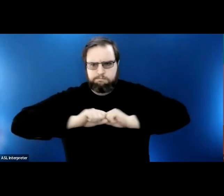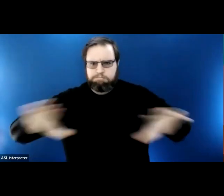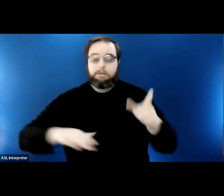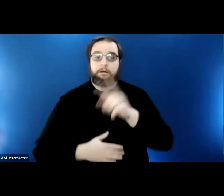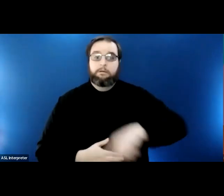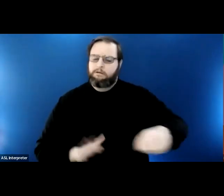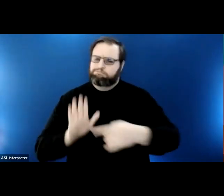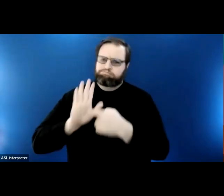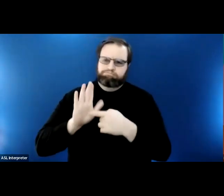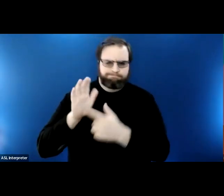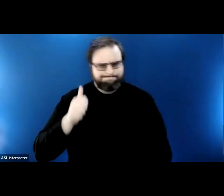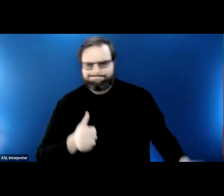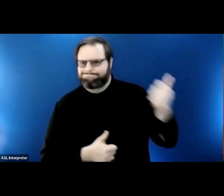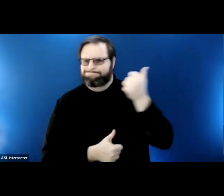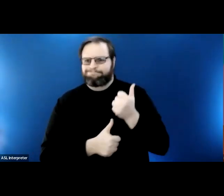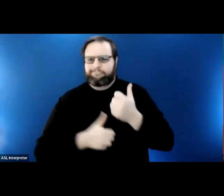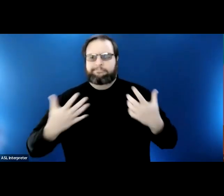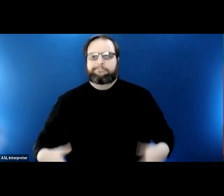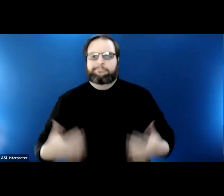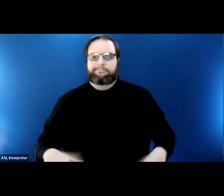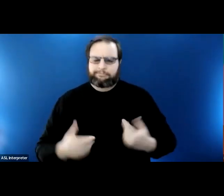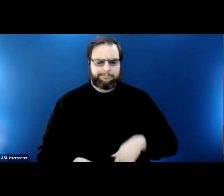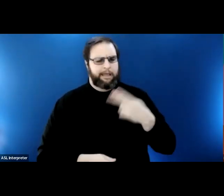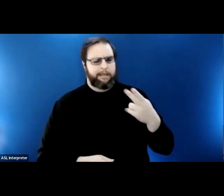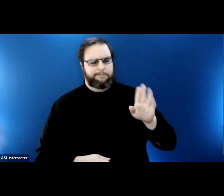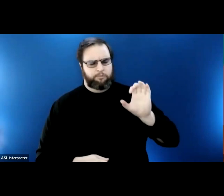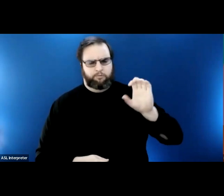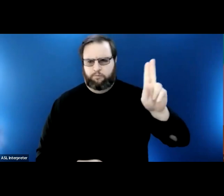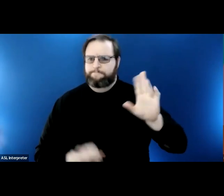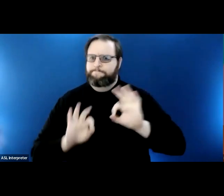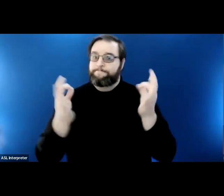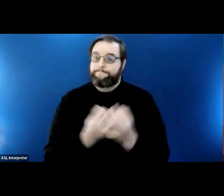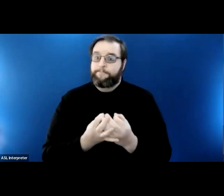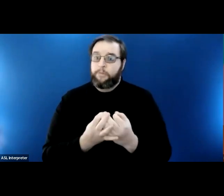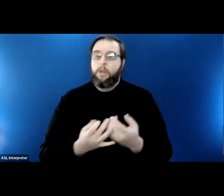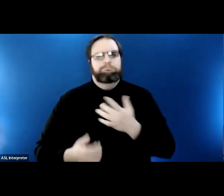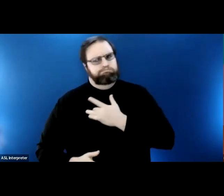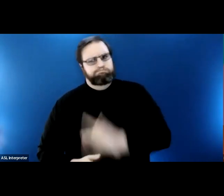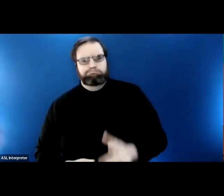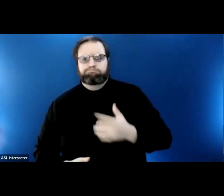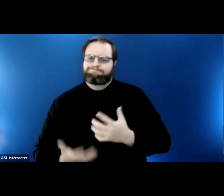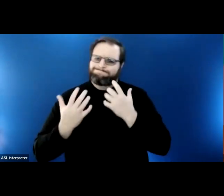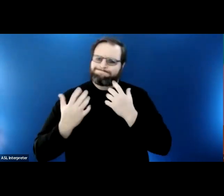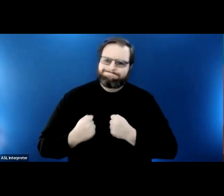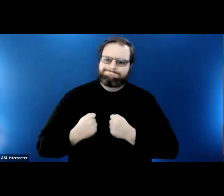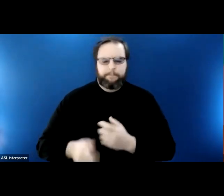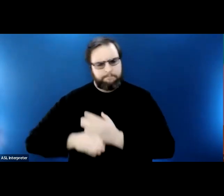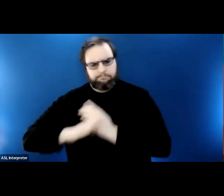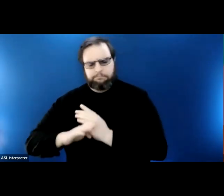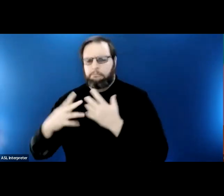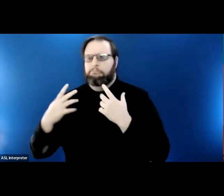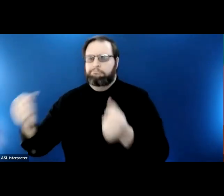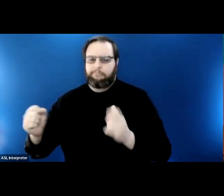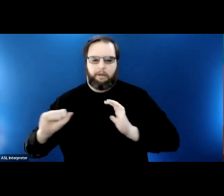the excellence within our HBCU family, and we are so fortunate to have you there protecting the health of